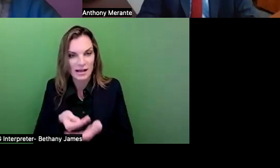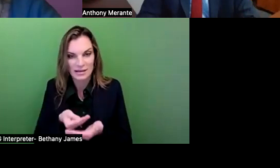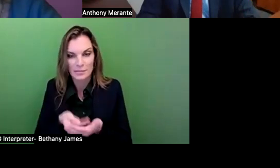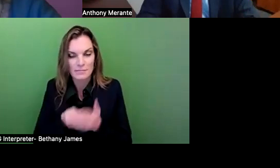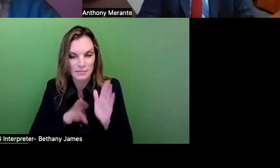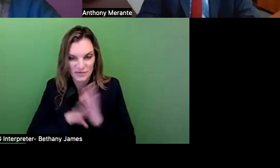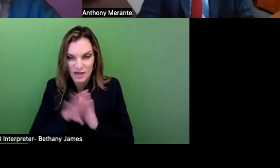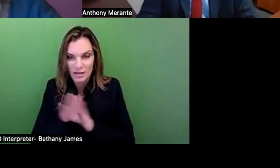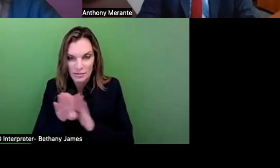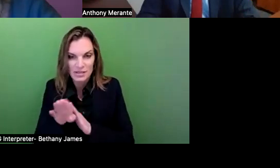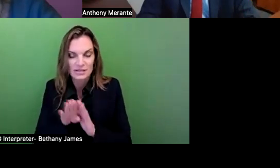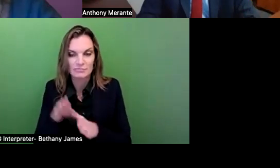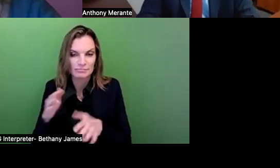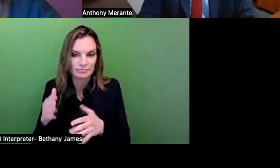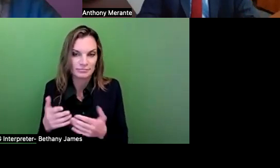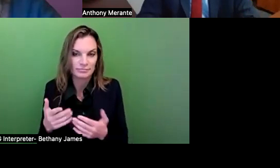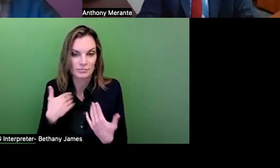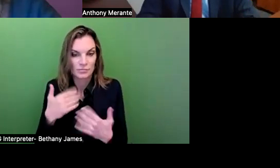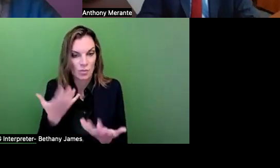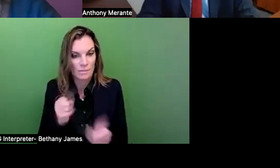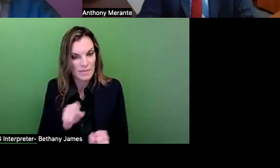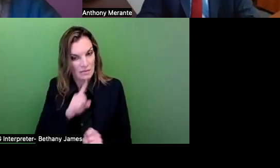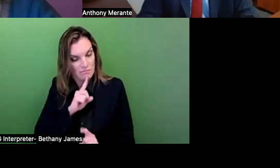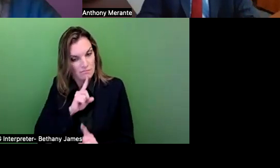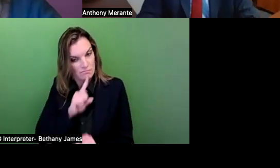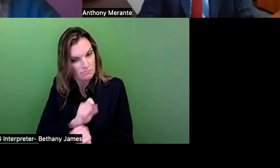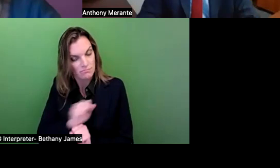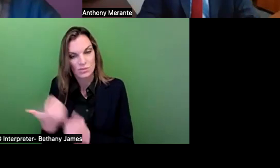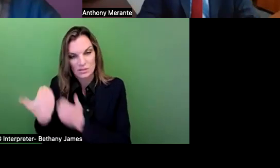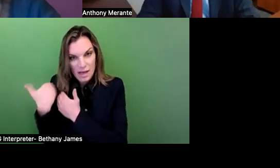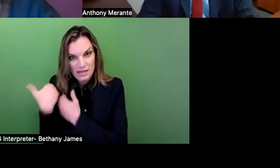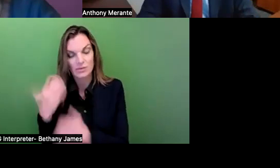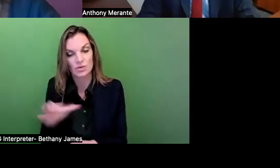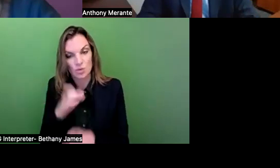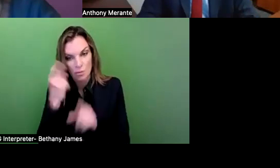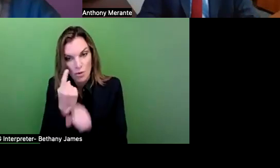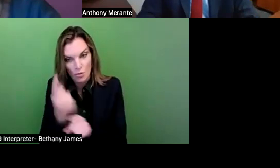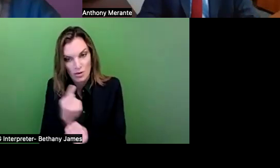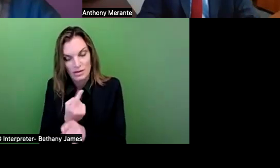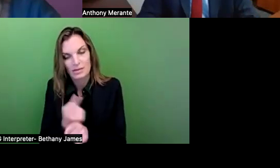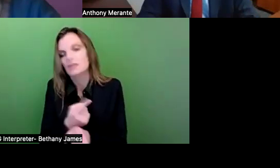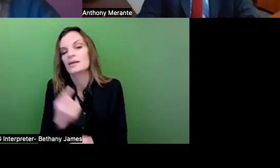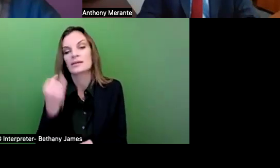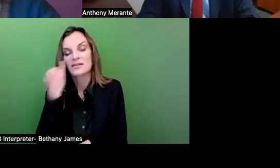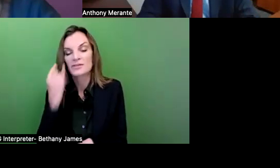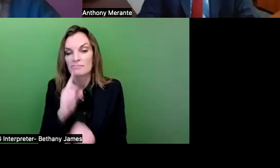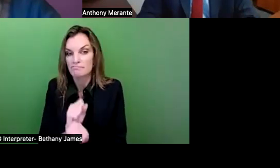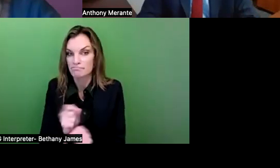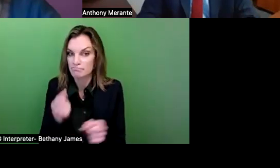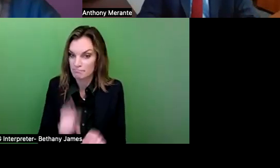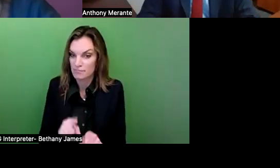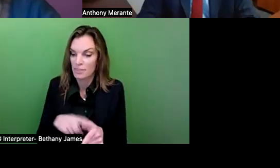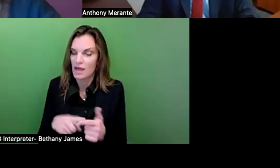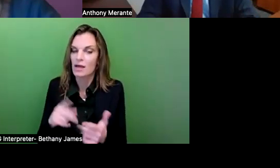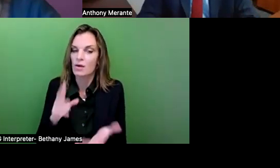development activity. We want to make sure it's responsible, and we want to make sure it's done right. And when you do that, it slows it down. So